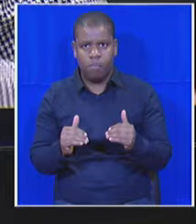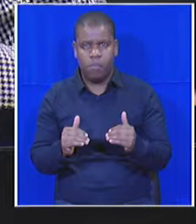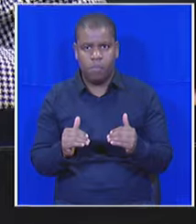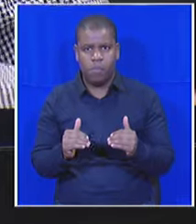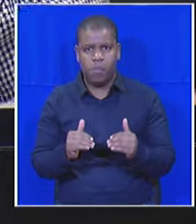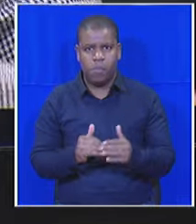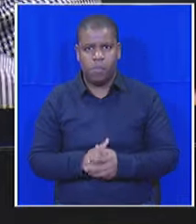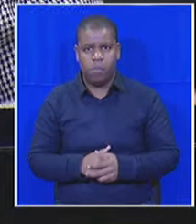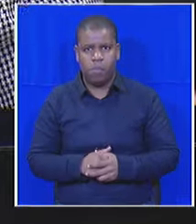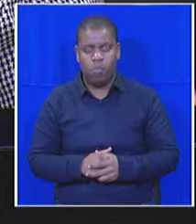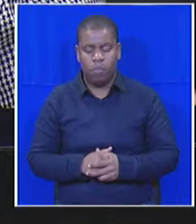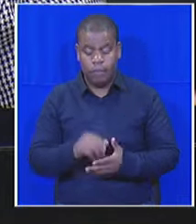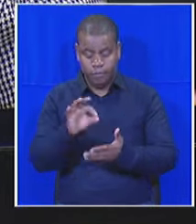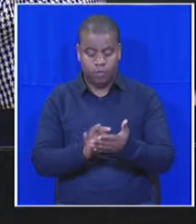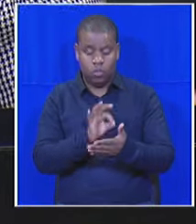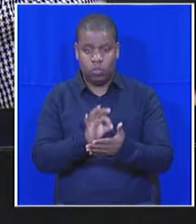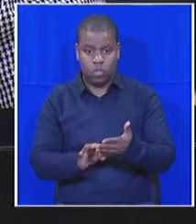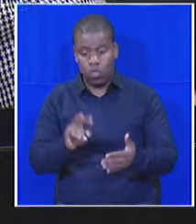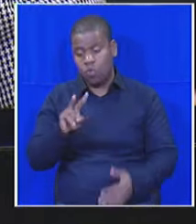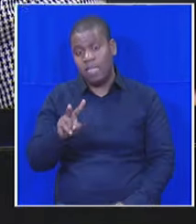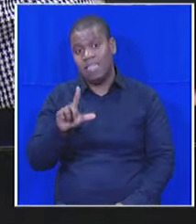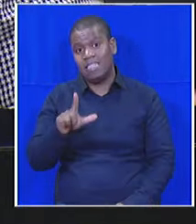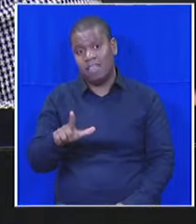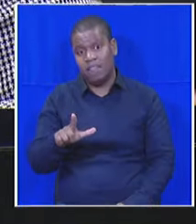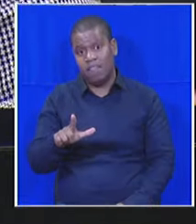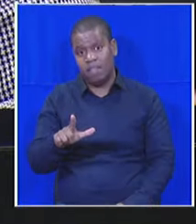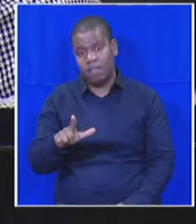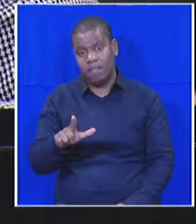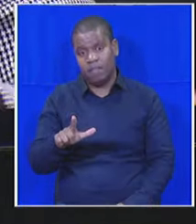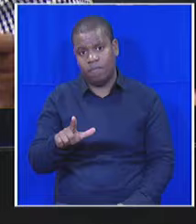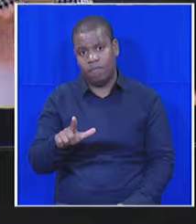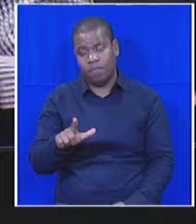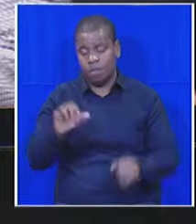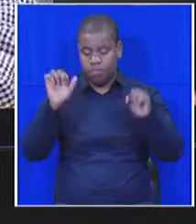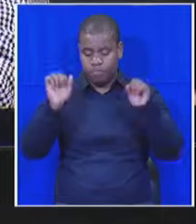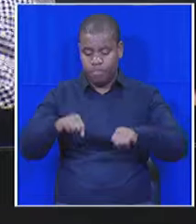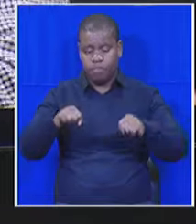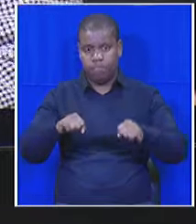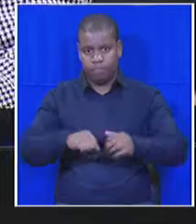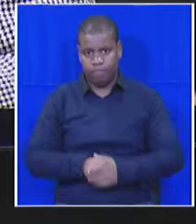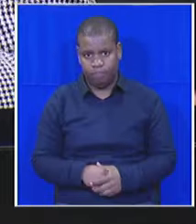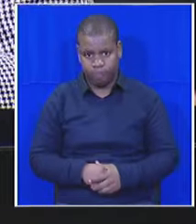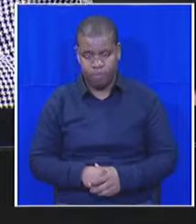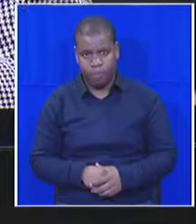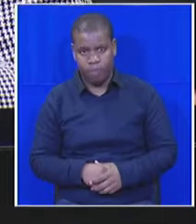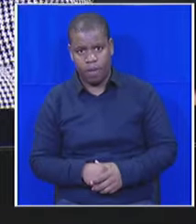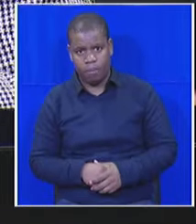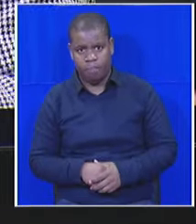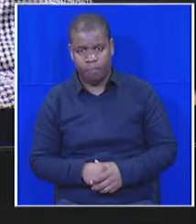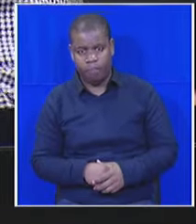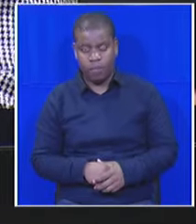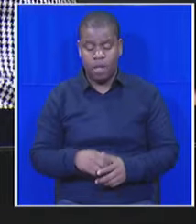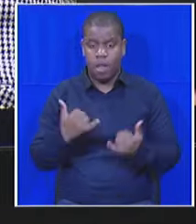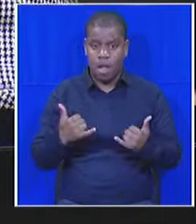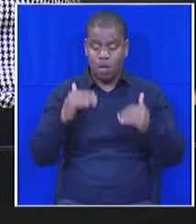what do you call? Vote number 27 has been agreed to. Thank you. I now